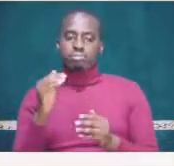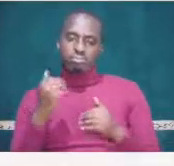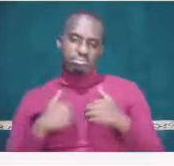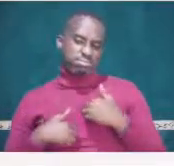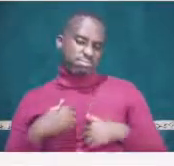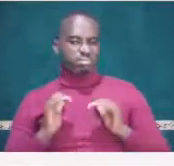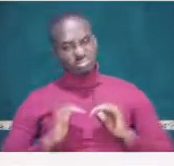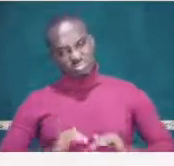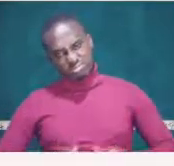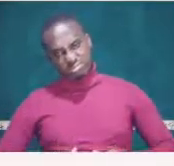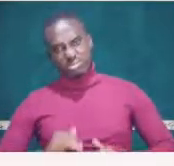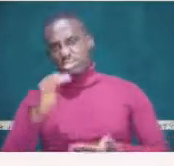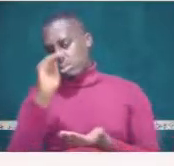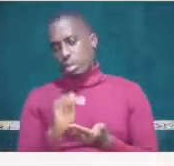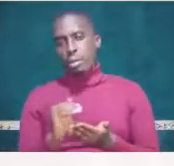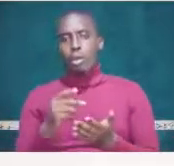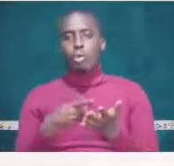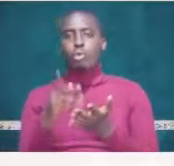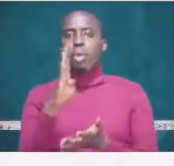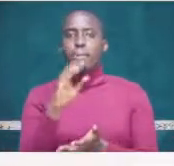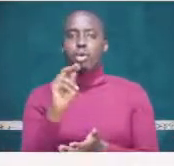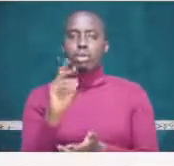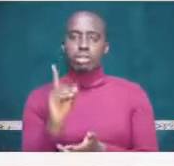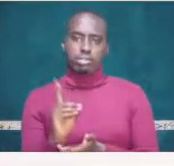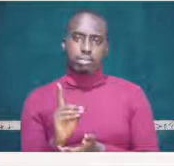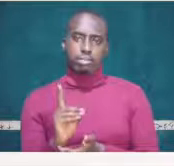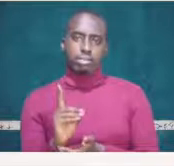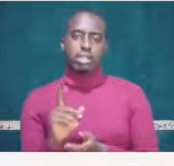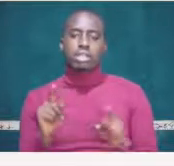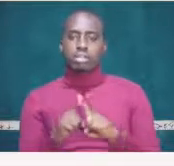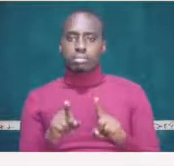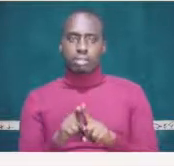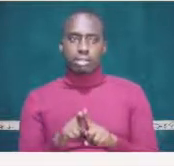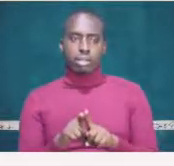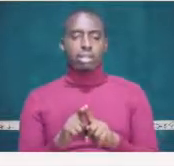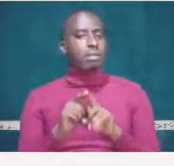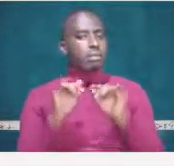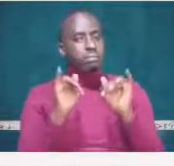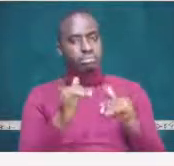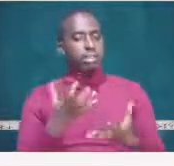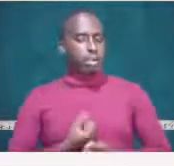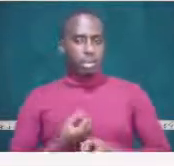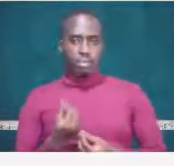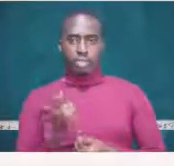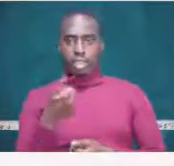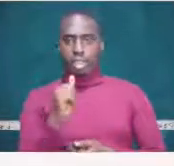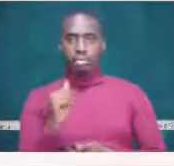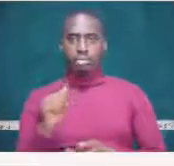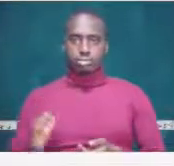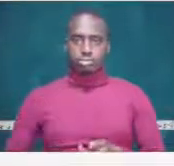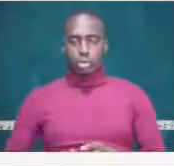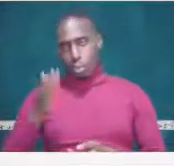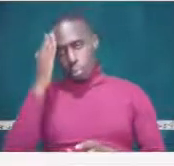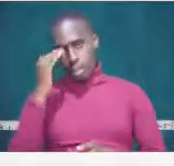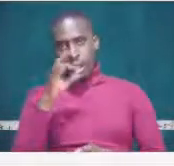to invest in bonds. Now, instead of investing in bonds, they will hold money in cash because the interest rate